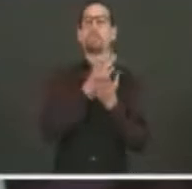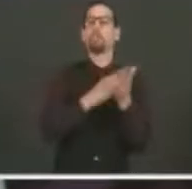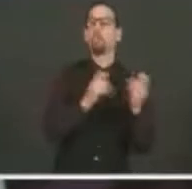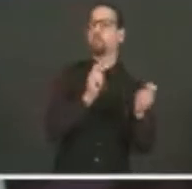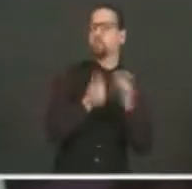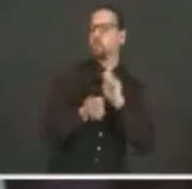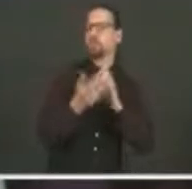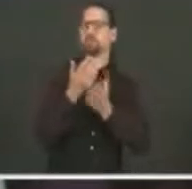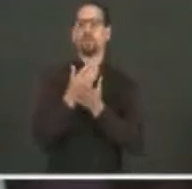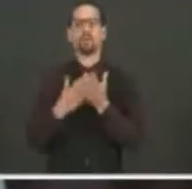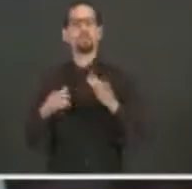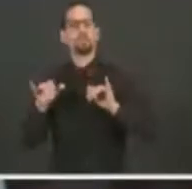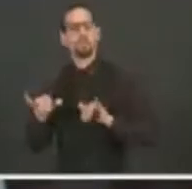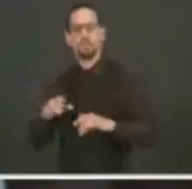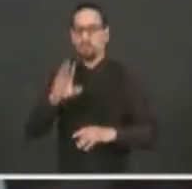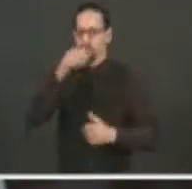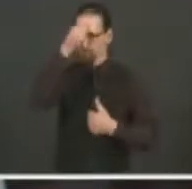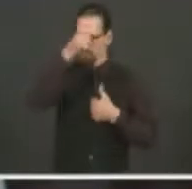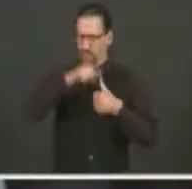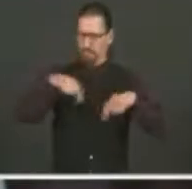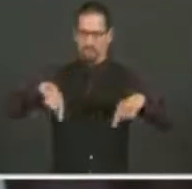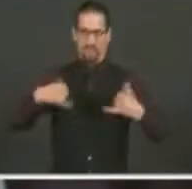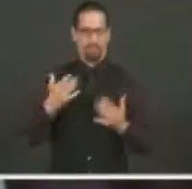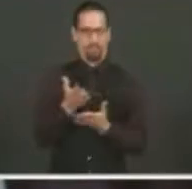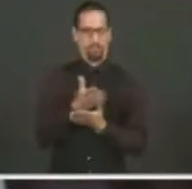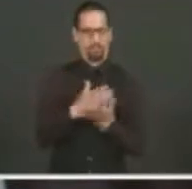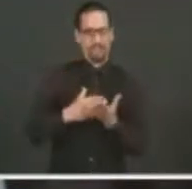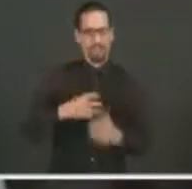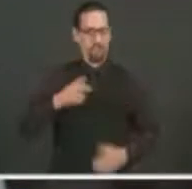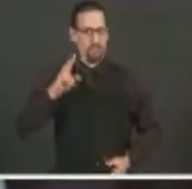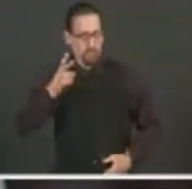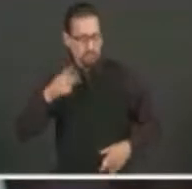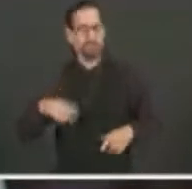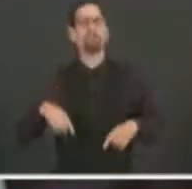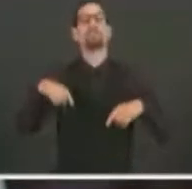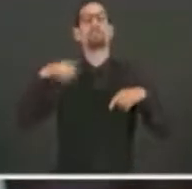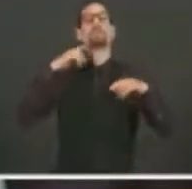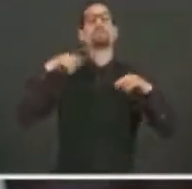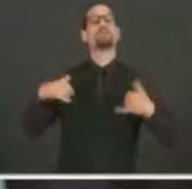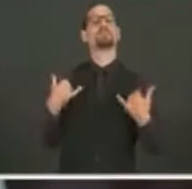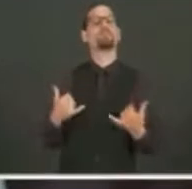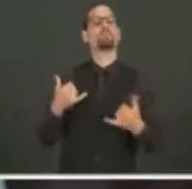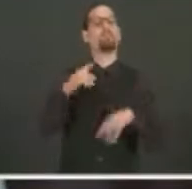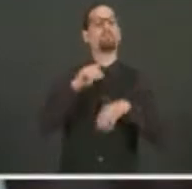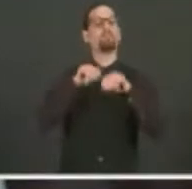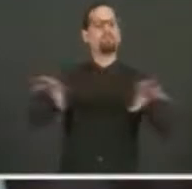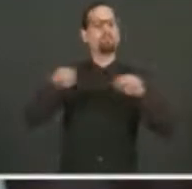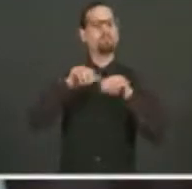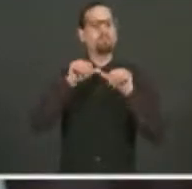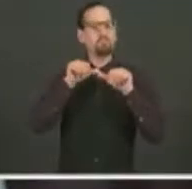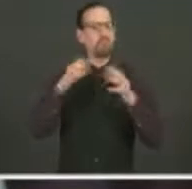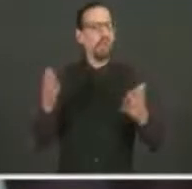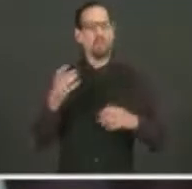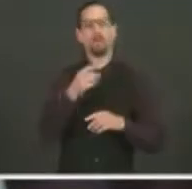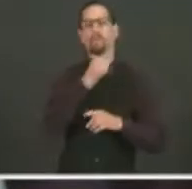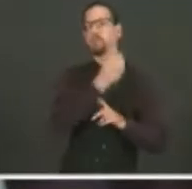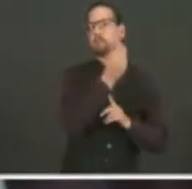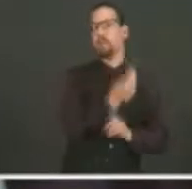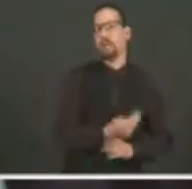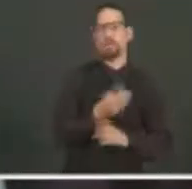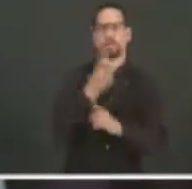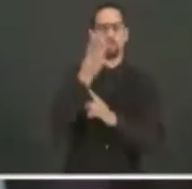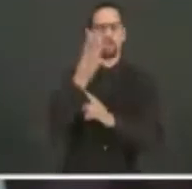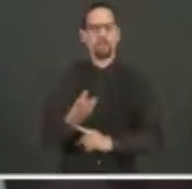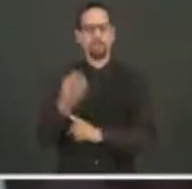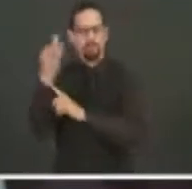a phase where I'll do these Monday, Wednesday, and Friday at 1 o'clock. So please tune in again on Monday of next